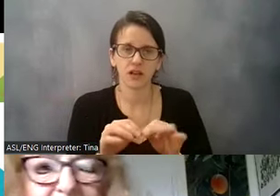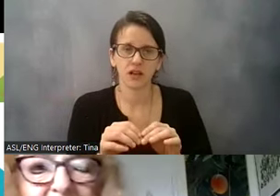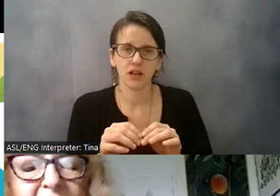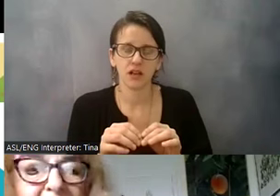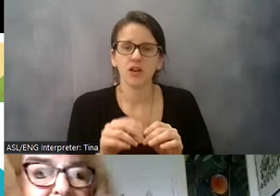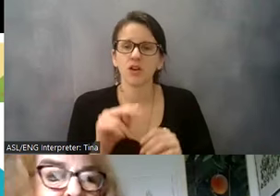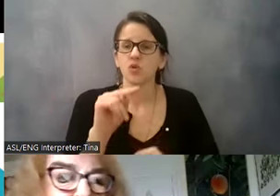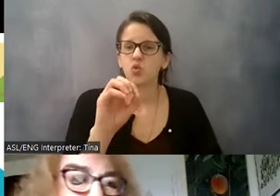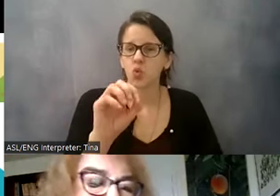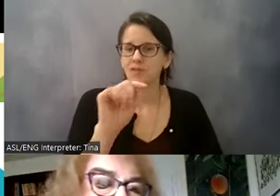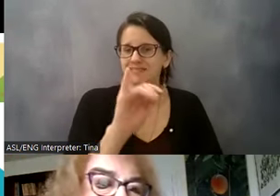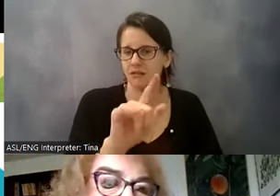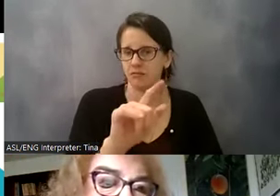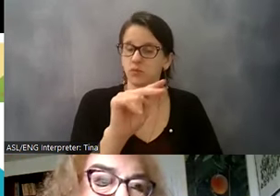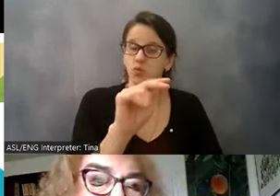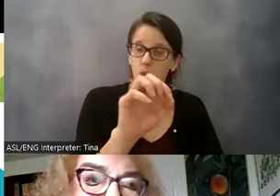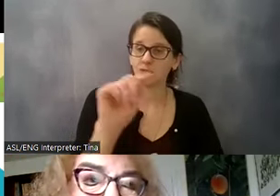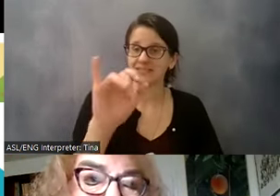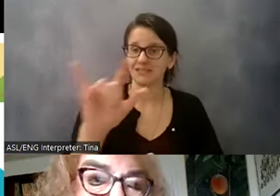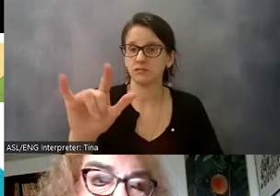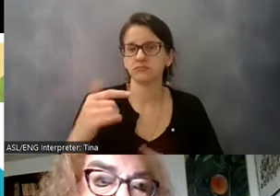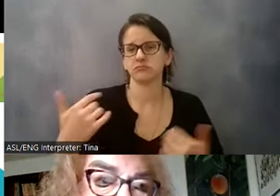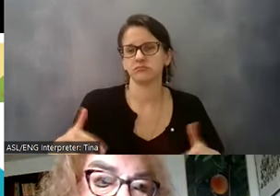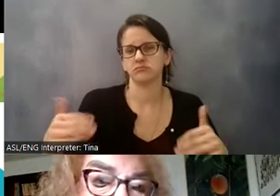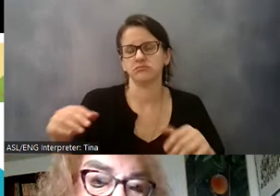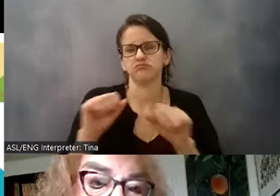No-till has gotten a lot of publicity recently, and